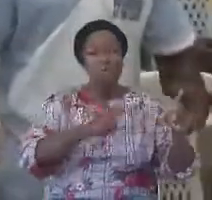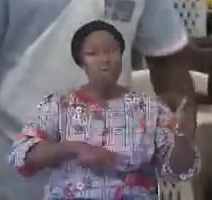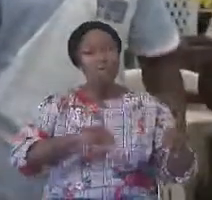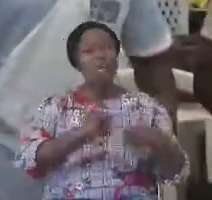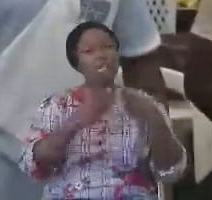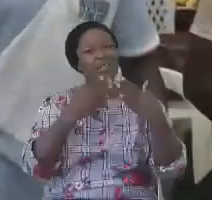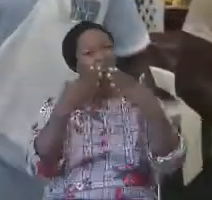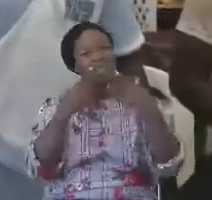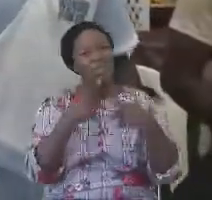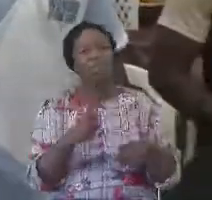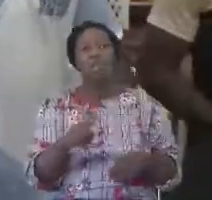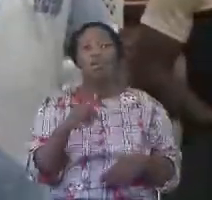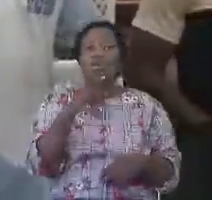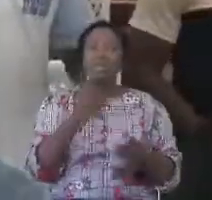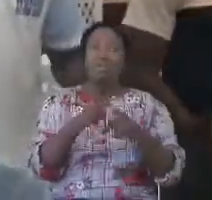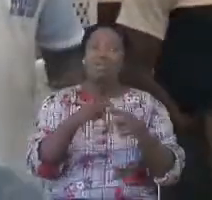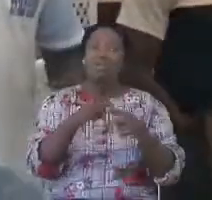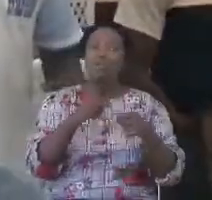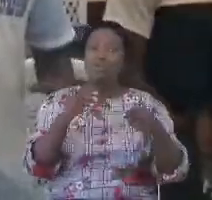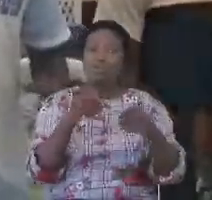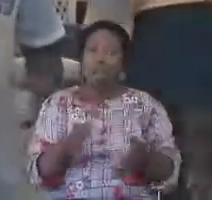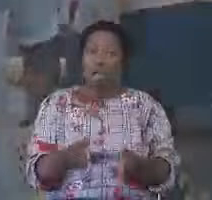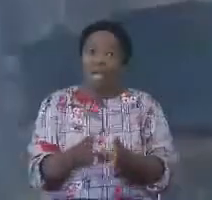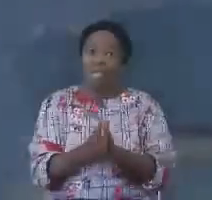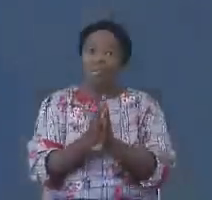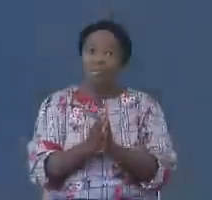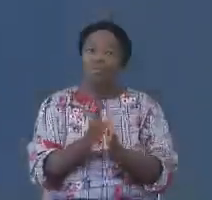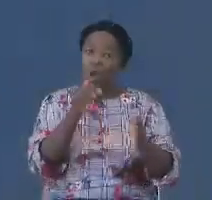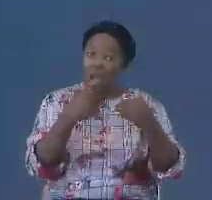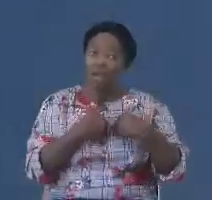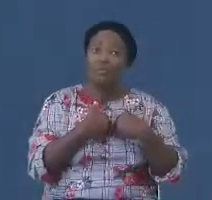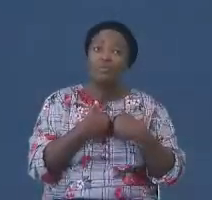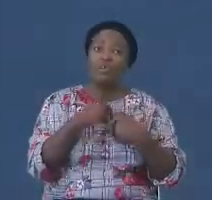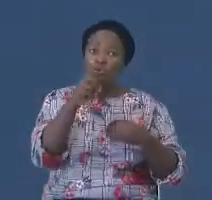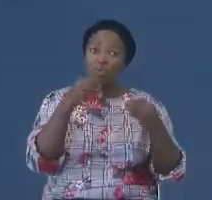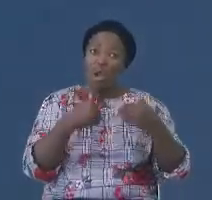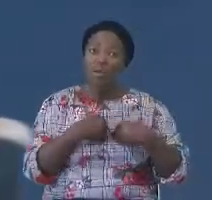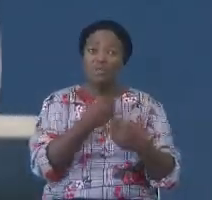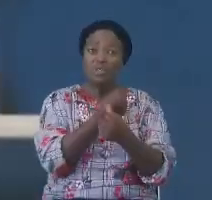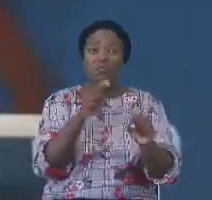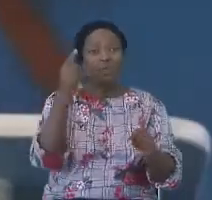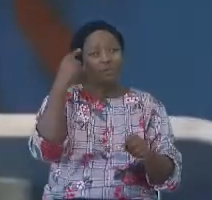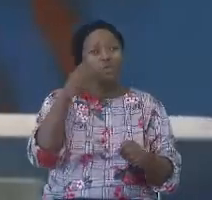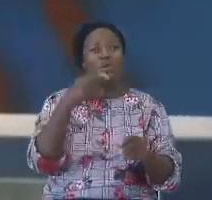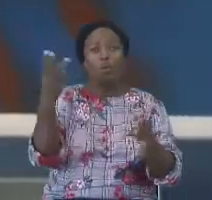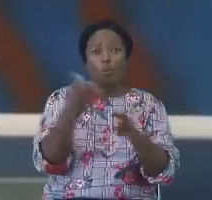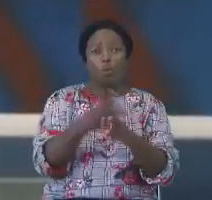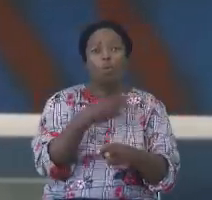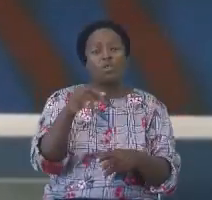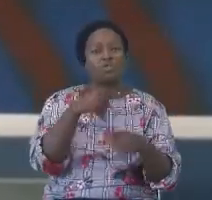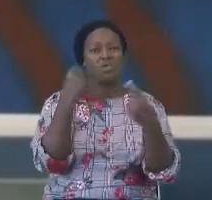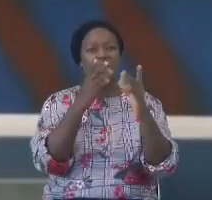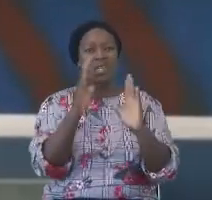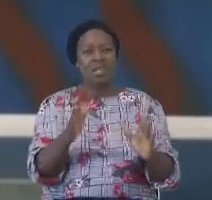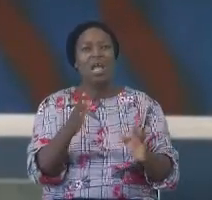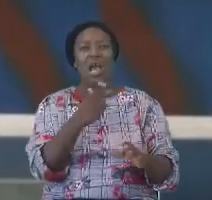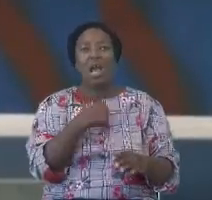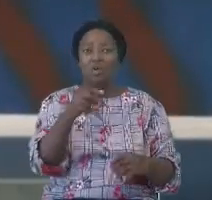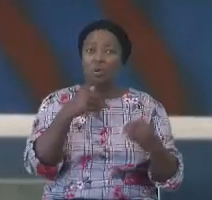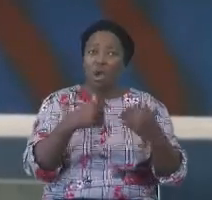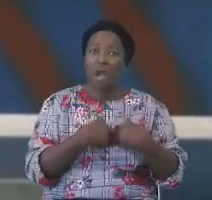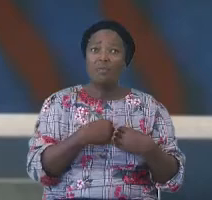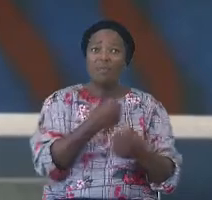thank you lord i thank you lord i thank you you act salvation for the worst of